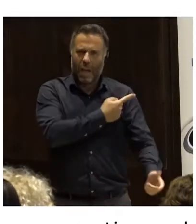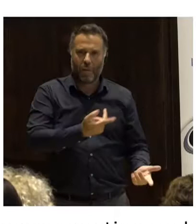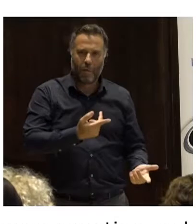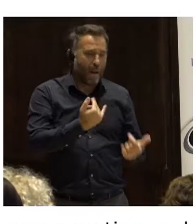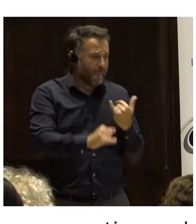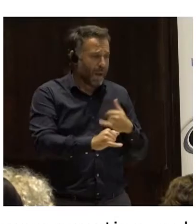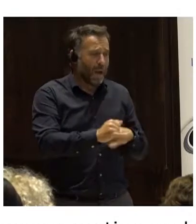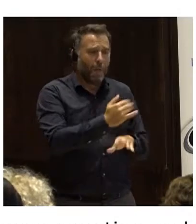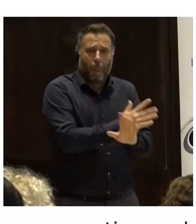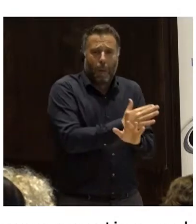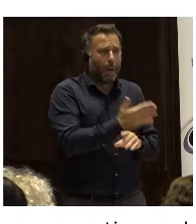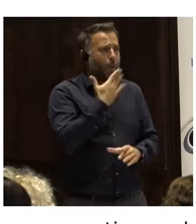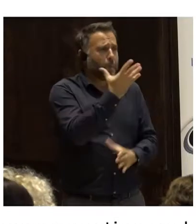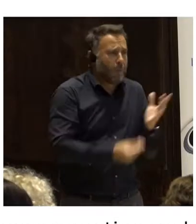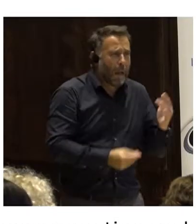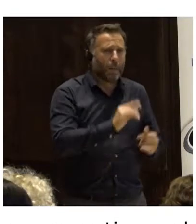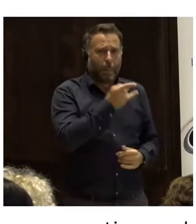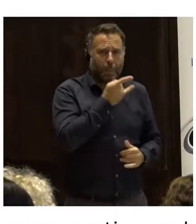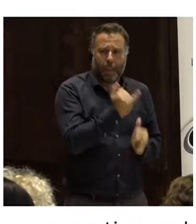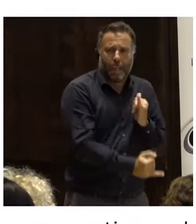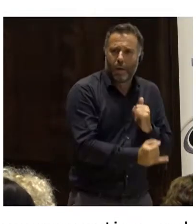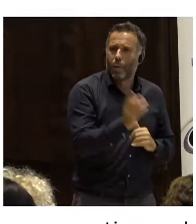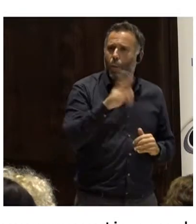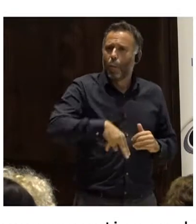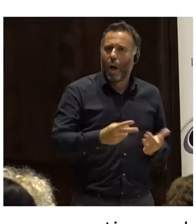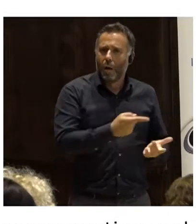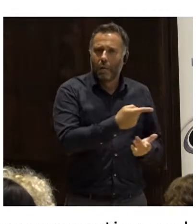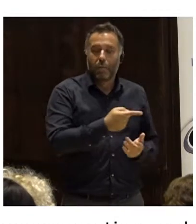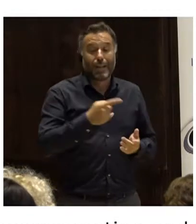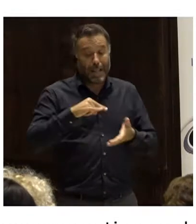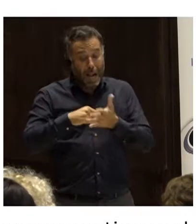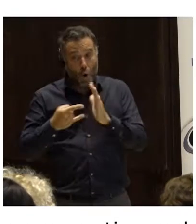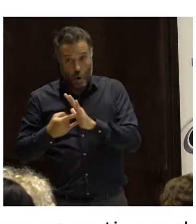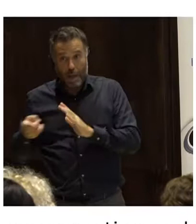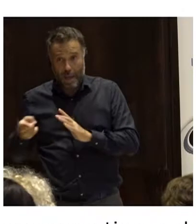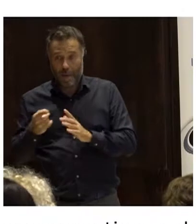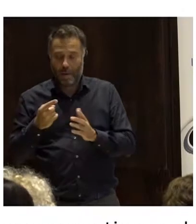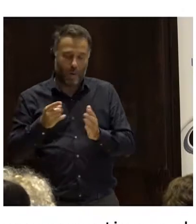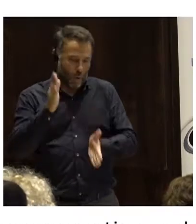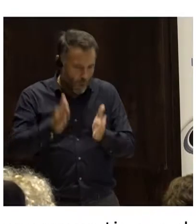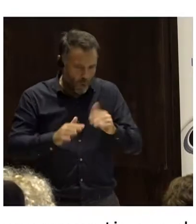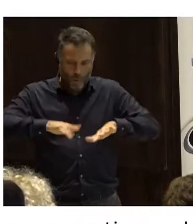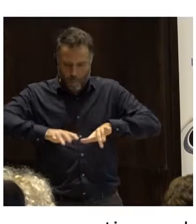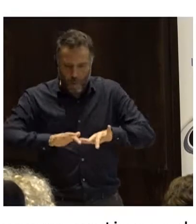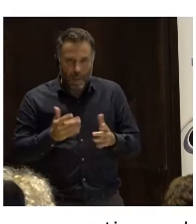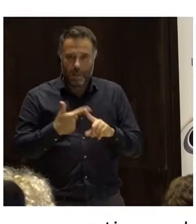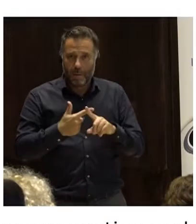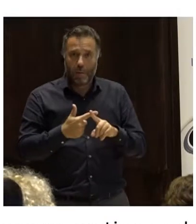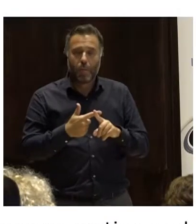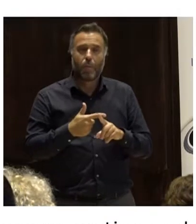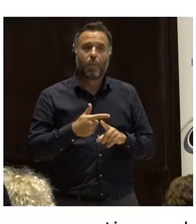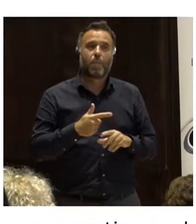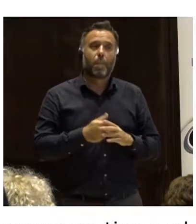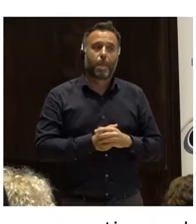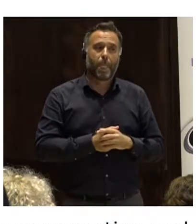one thing that technology can do is provide prompting with more